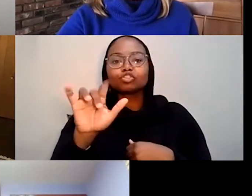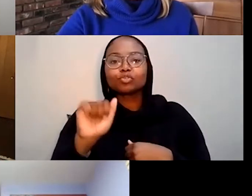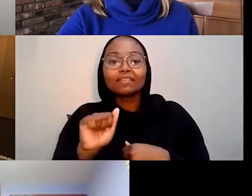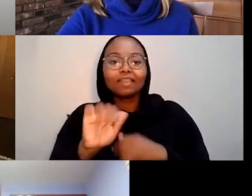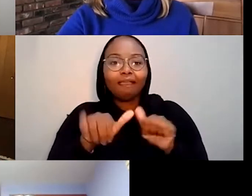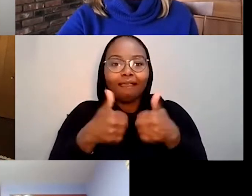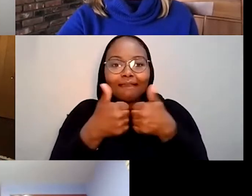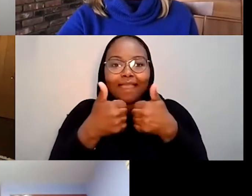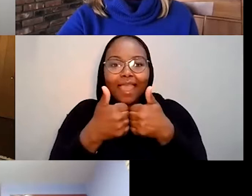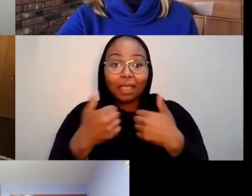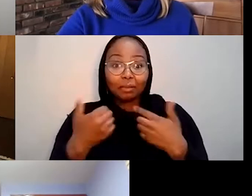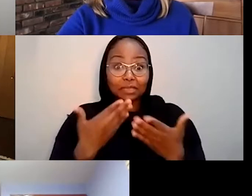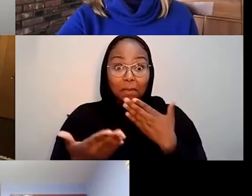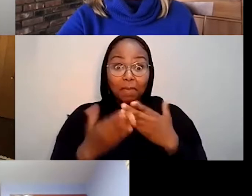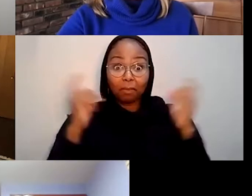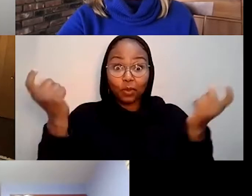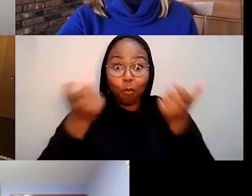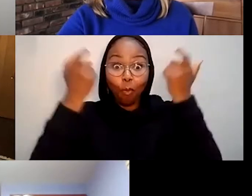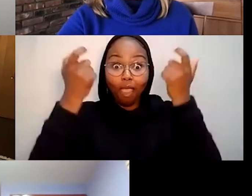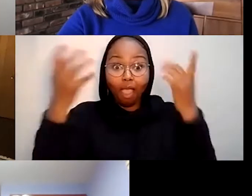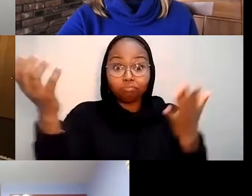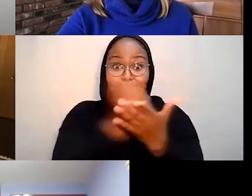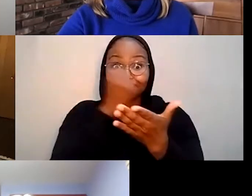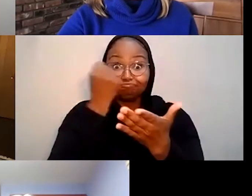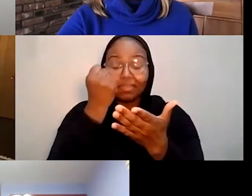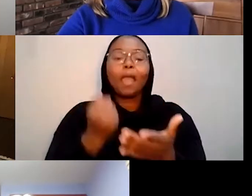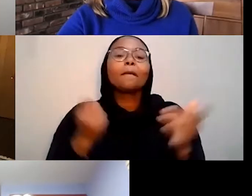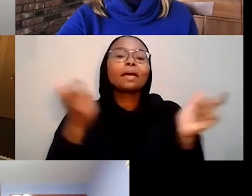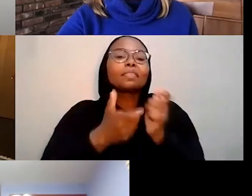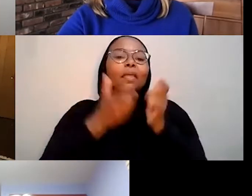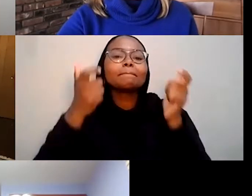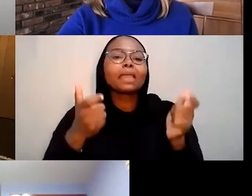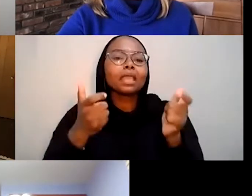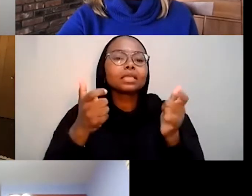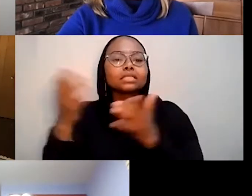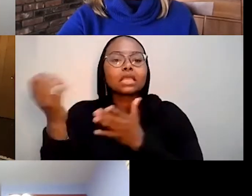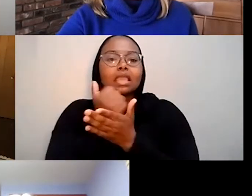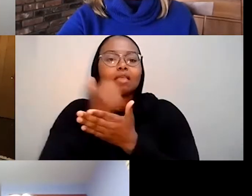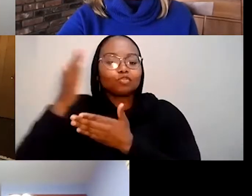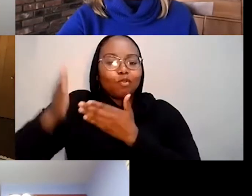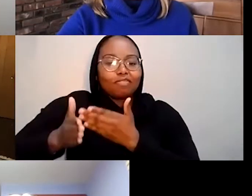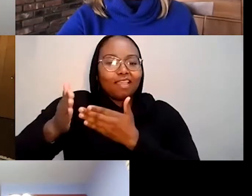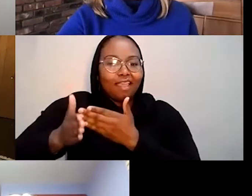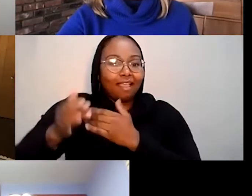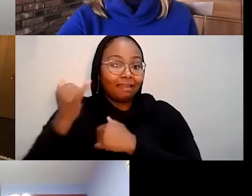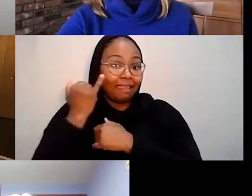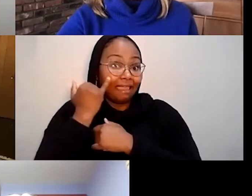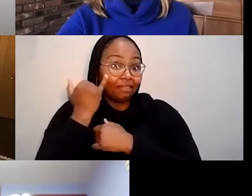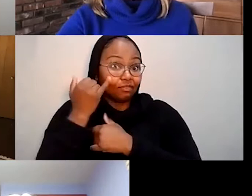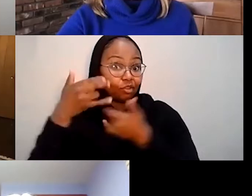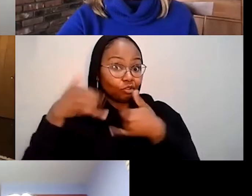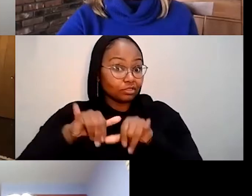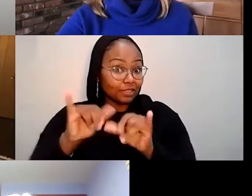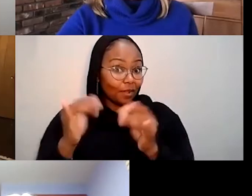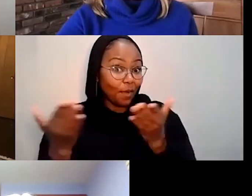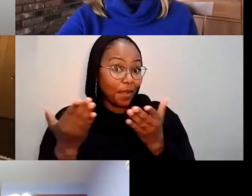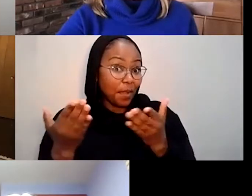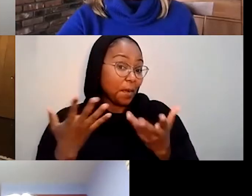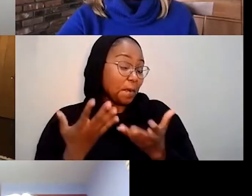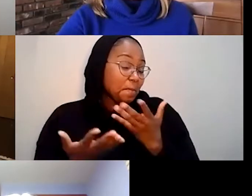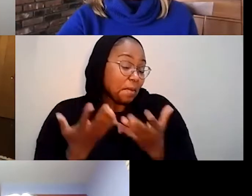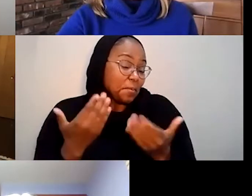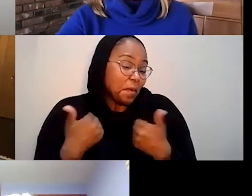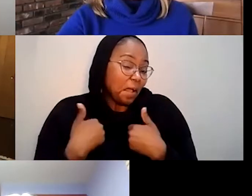here. And the biggest giveaway is towards the end. So if you stick around, you might get something kind of